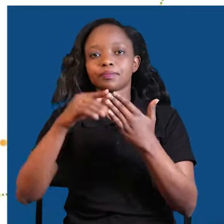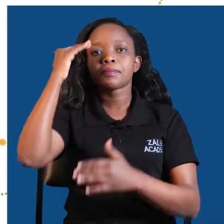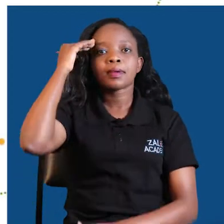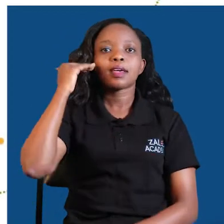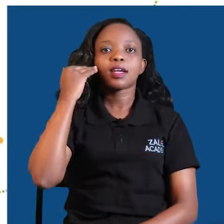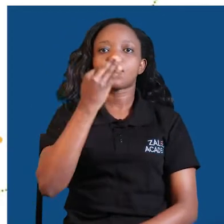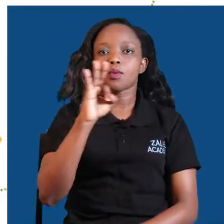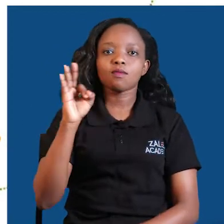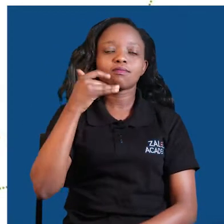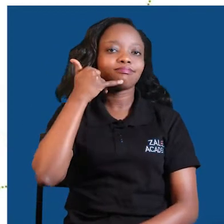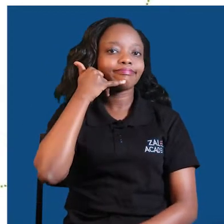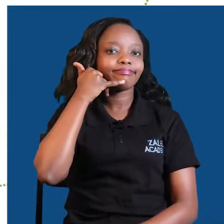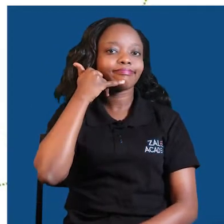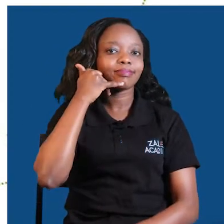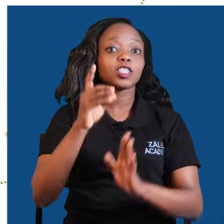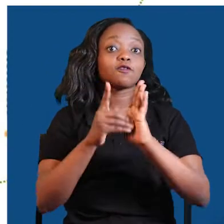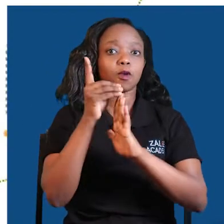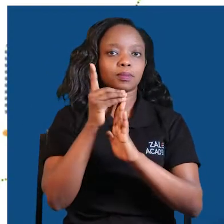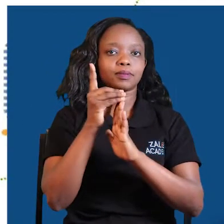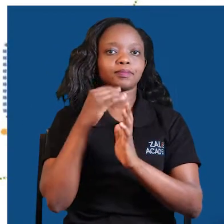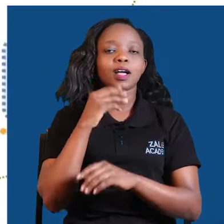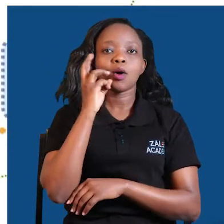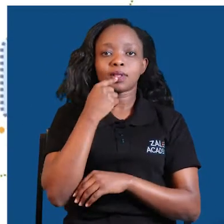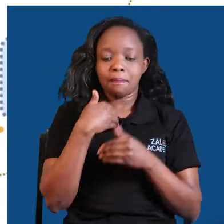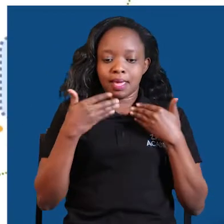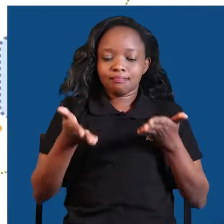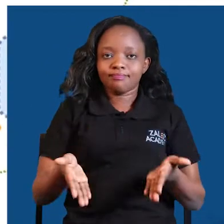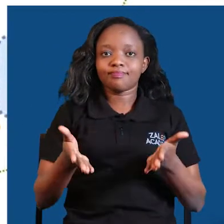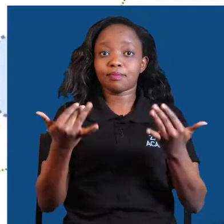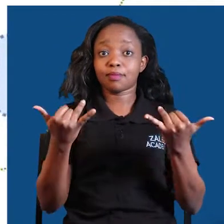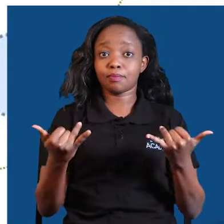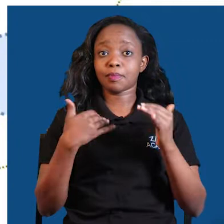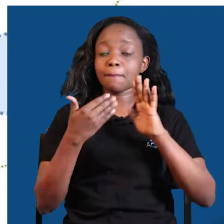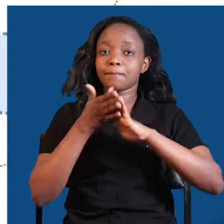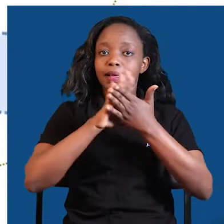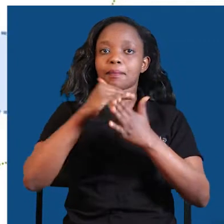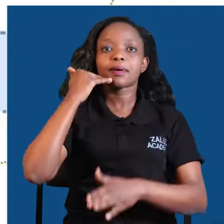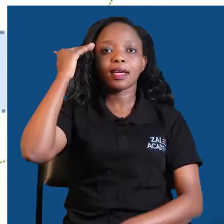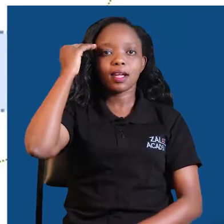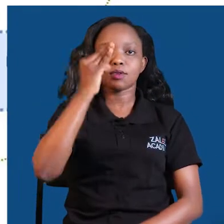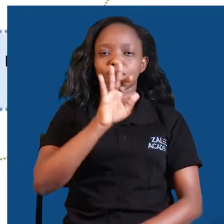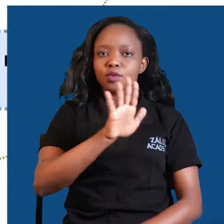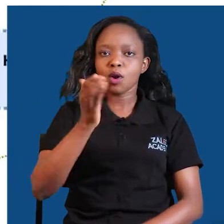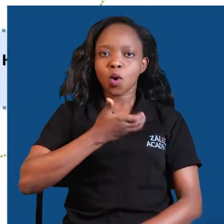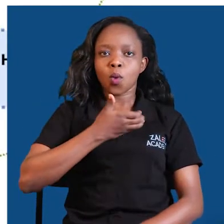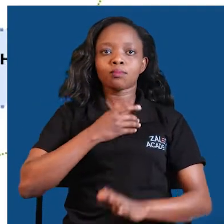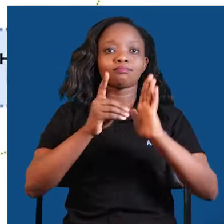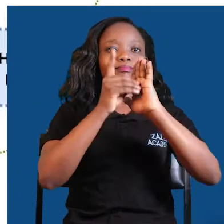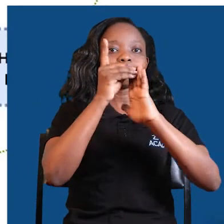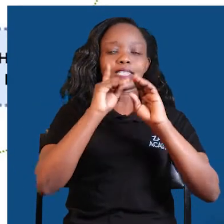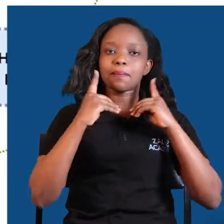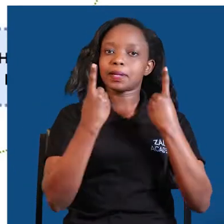become head of mobile development. I would say I am here right now. So you become a head of your own